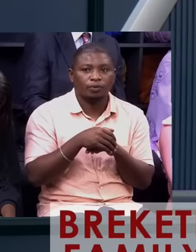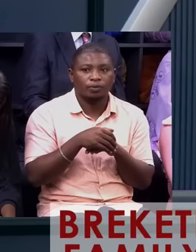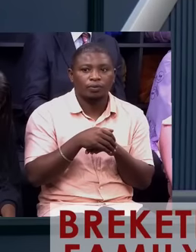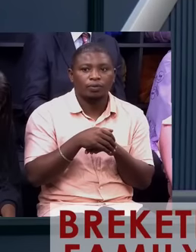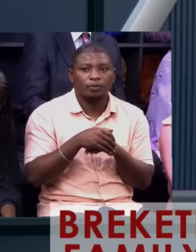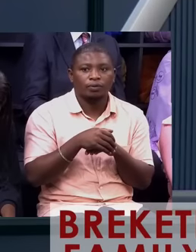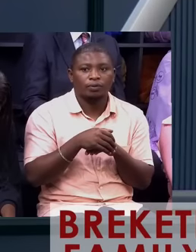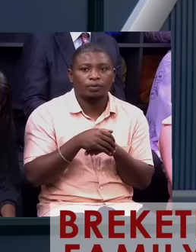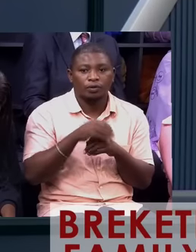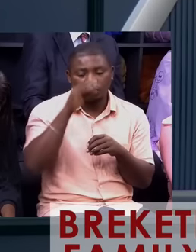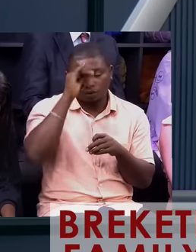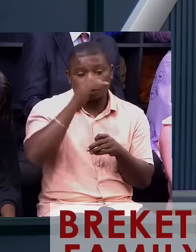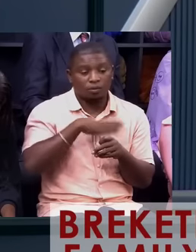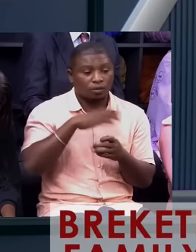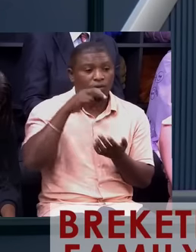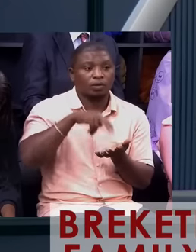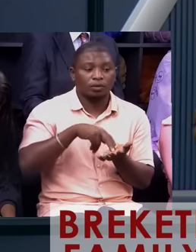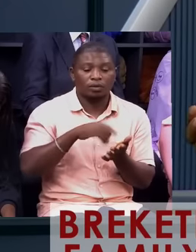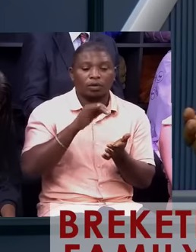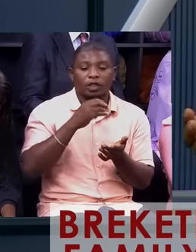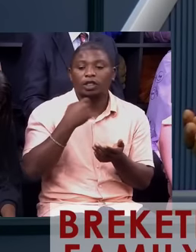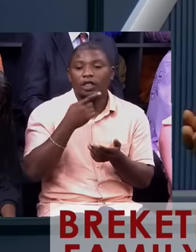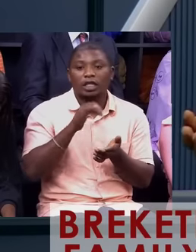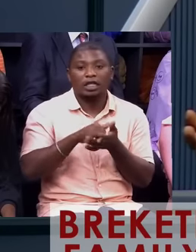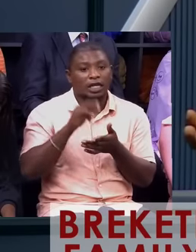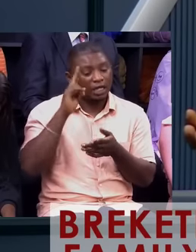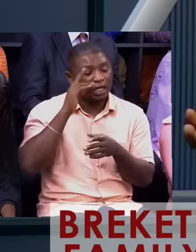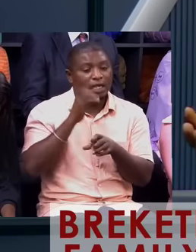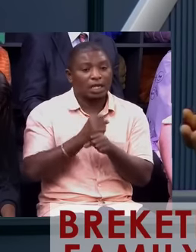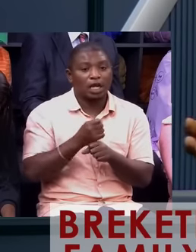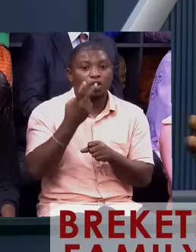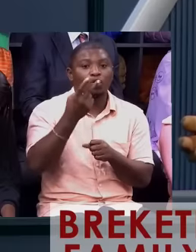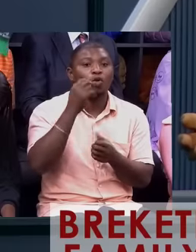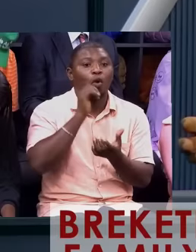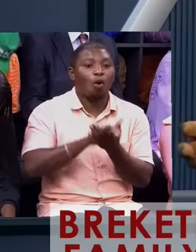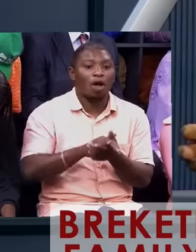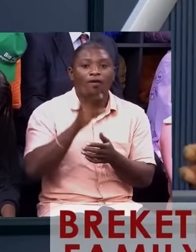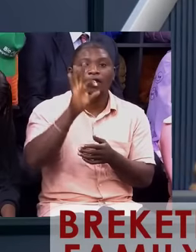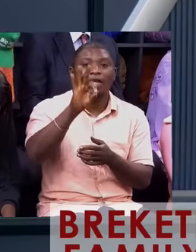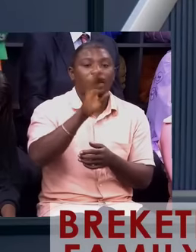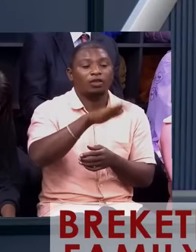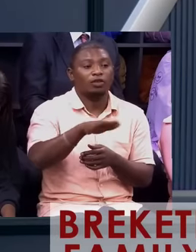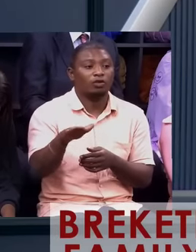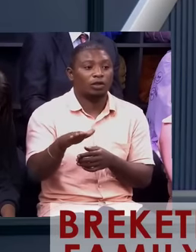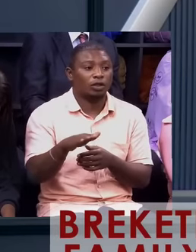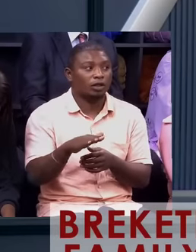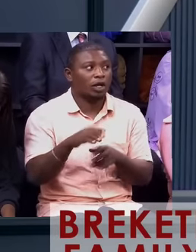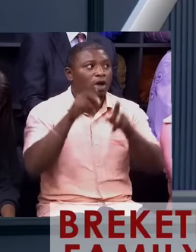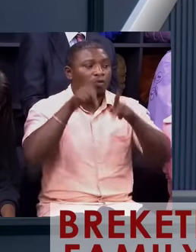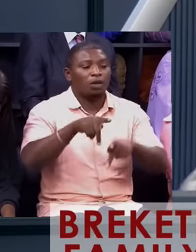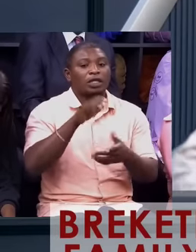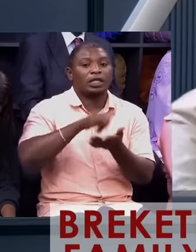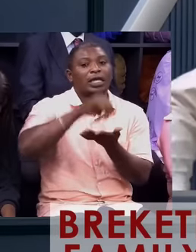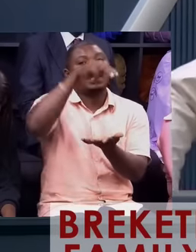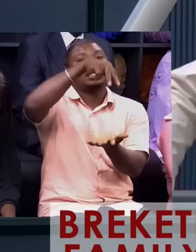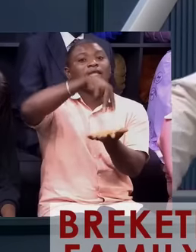rope say get two wives nine children you yes person waste time for your no straight